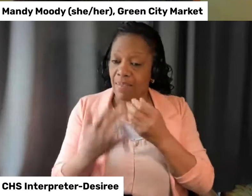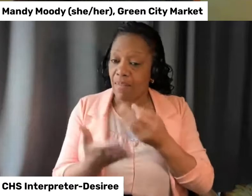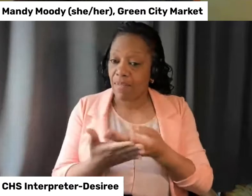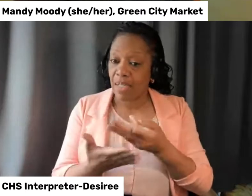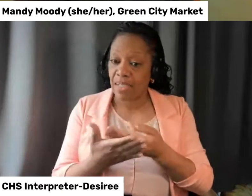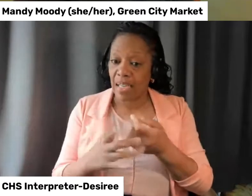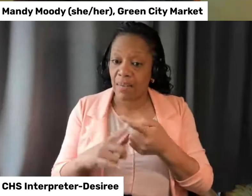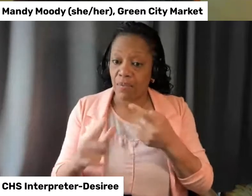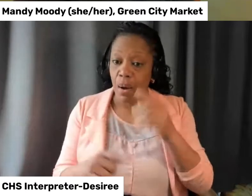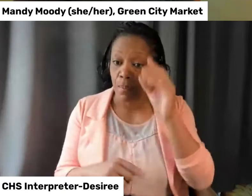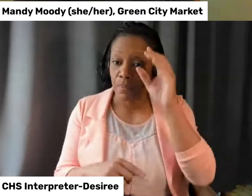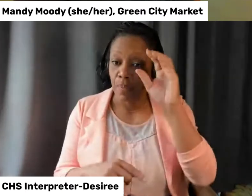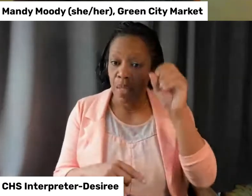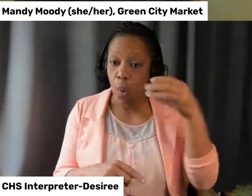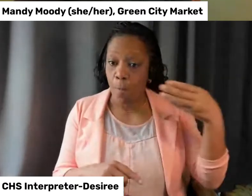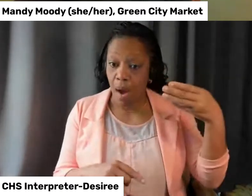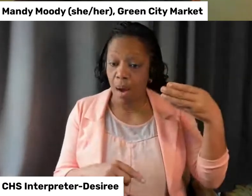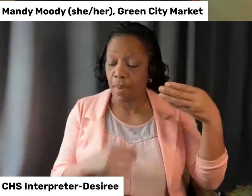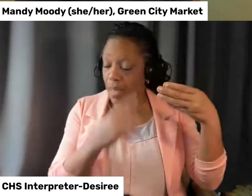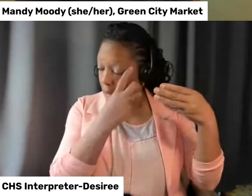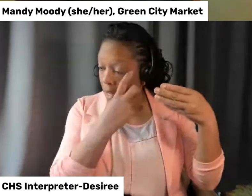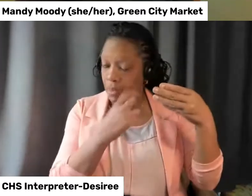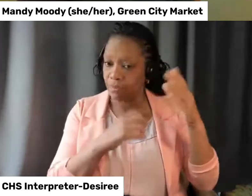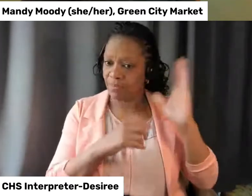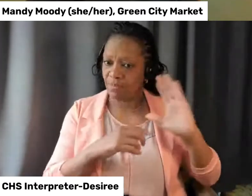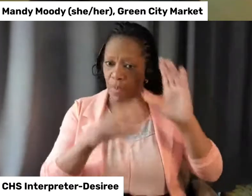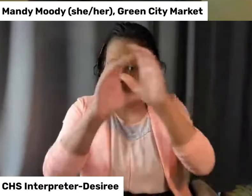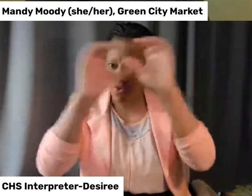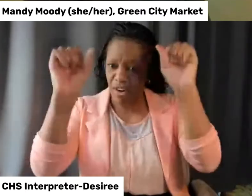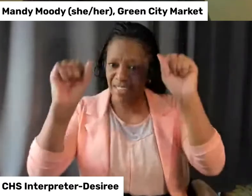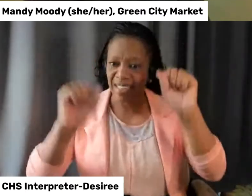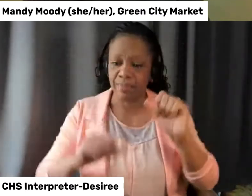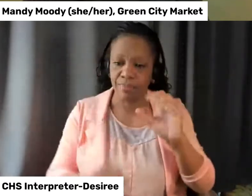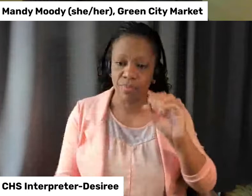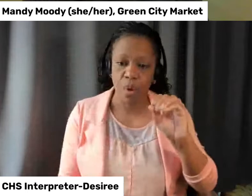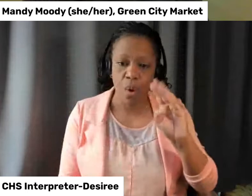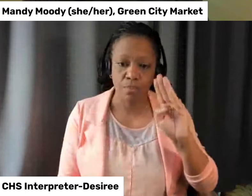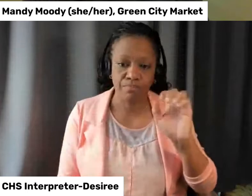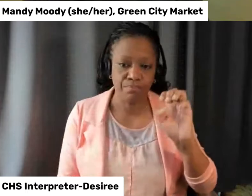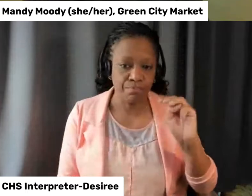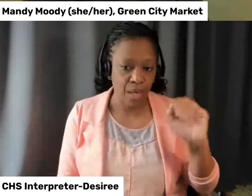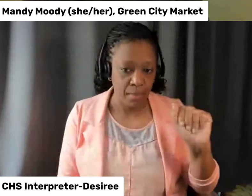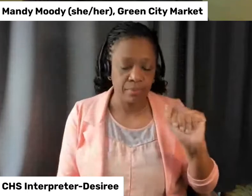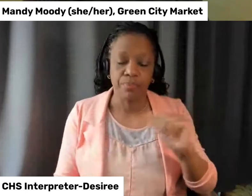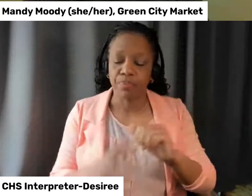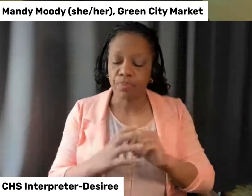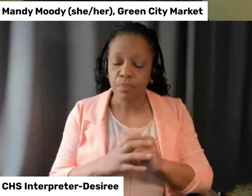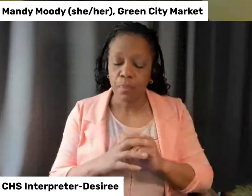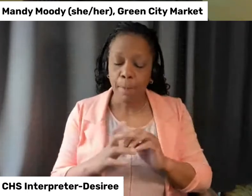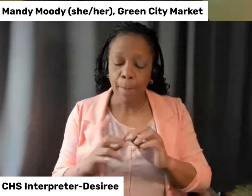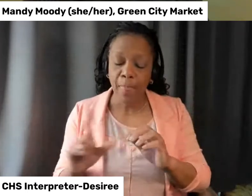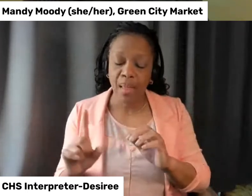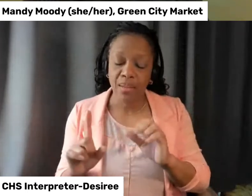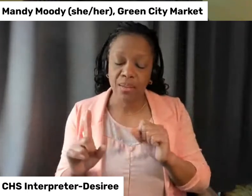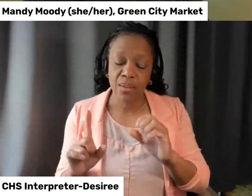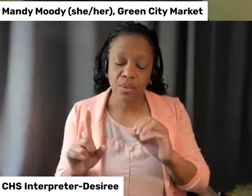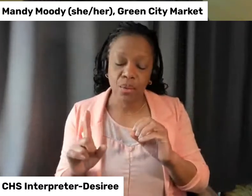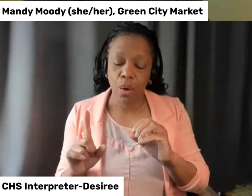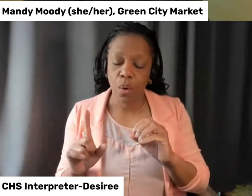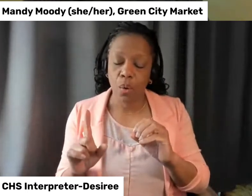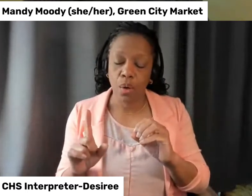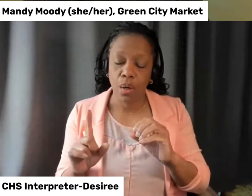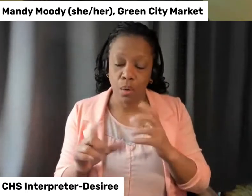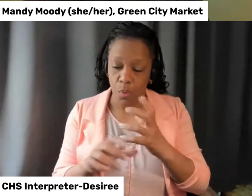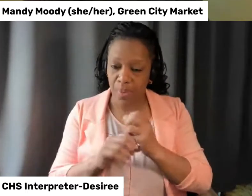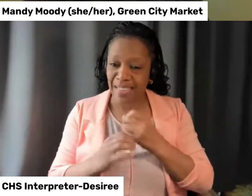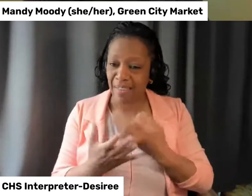install community gardens in our community in Garfield Park. So, what do we do with all of these community